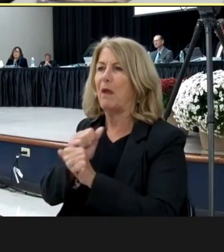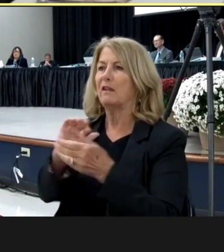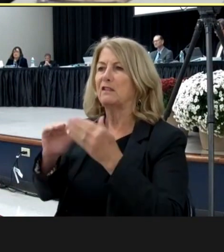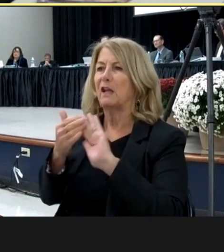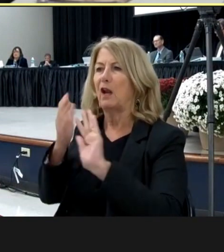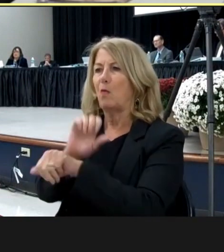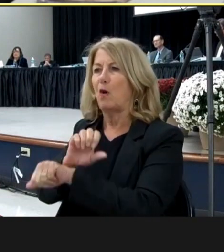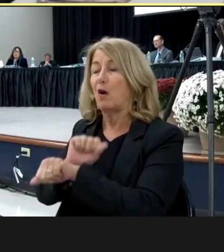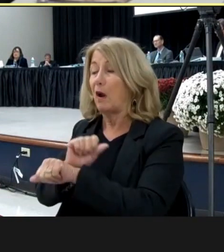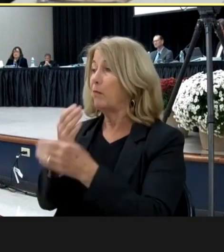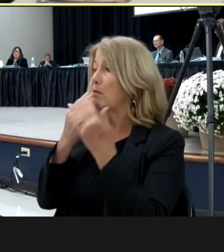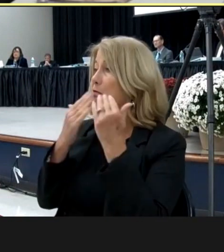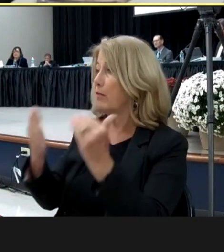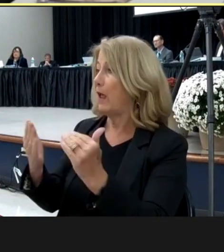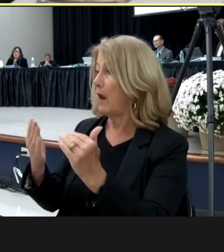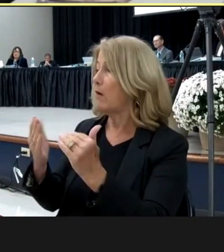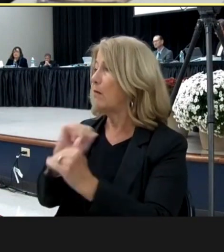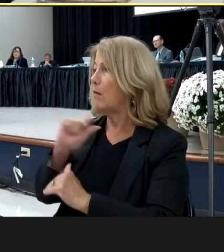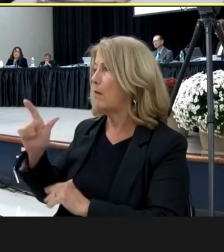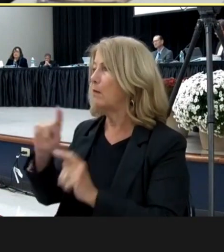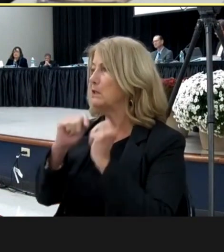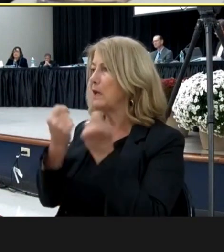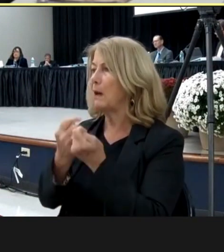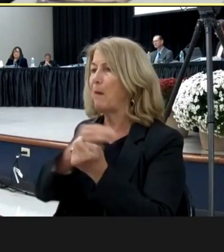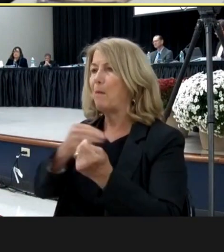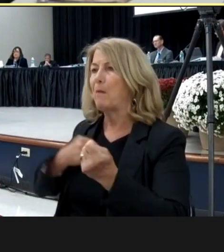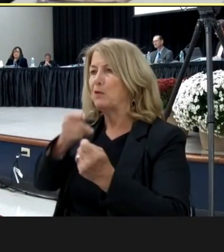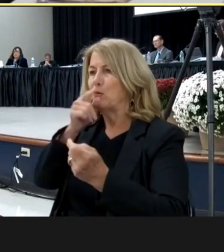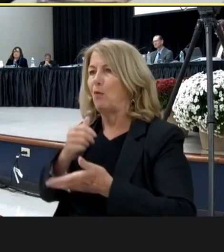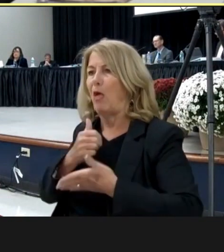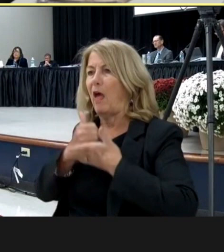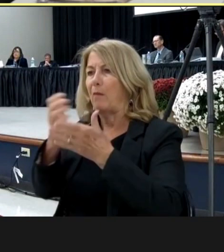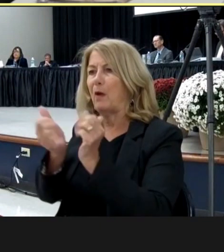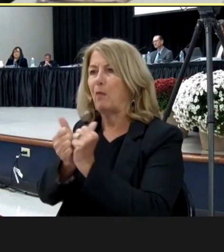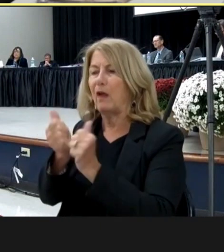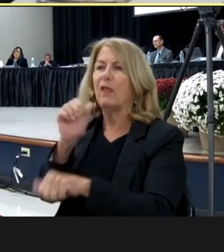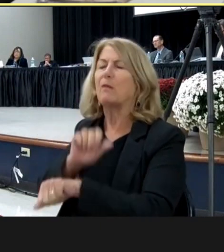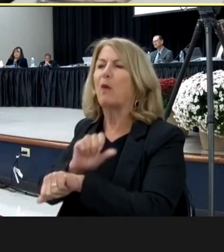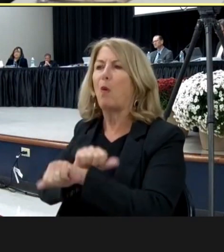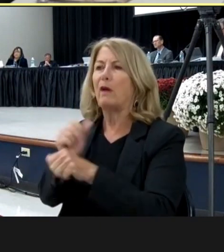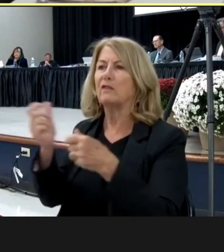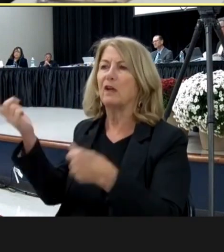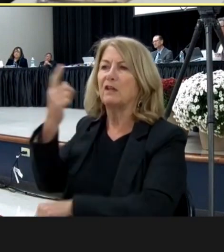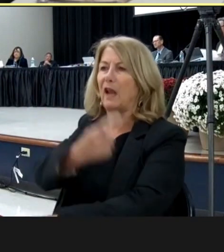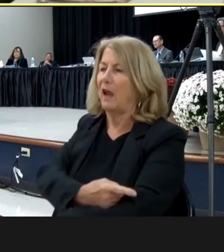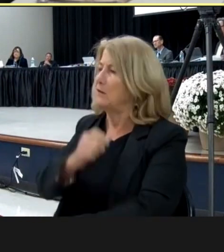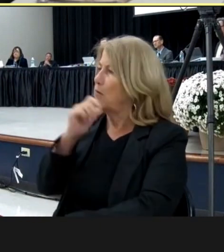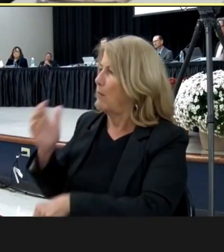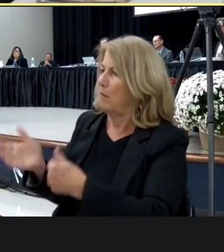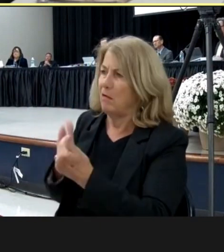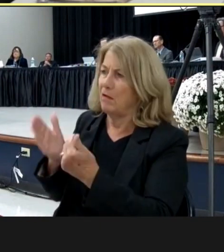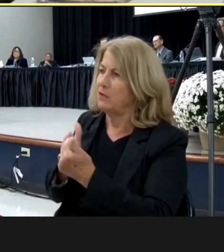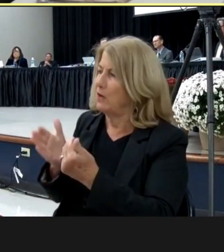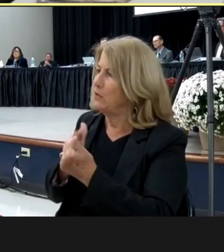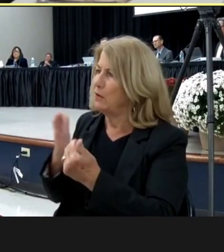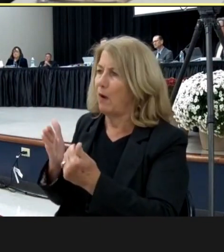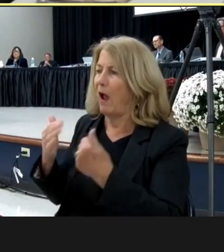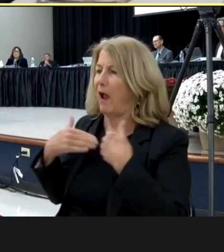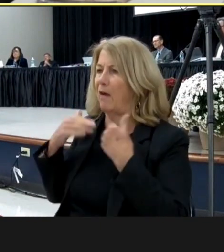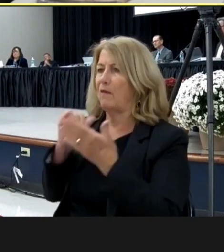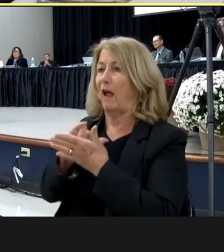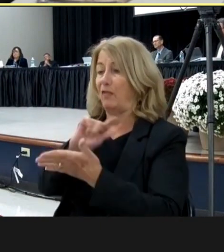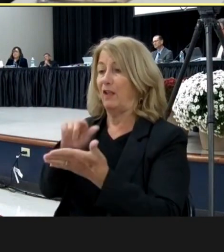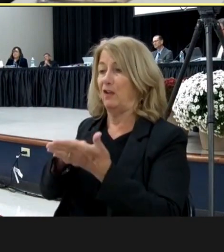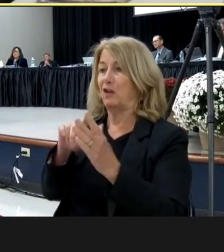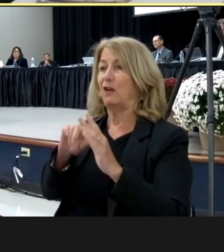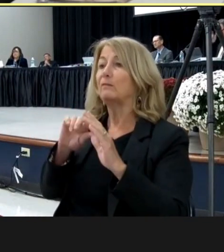that assisted in Employee Appreciation Day. It's not easy to throw an event like that together. This year's committee, it included